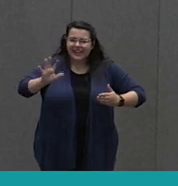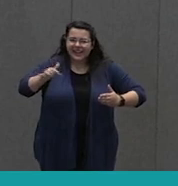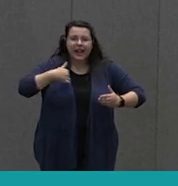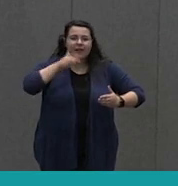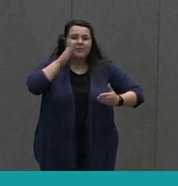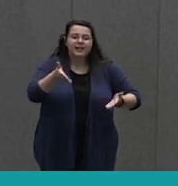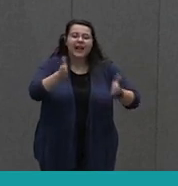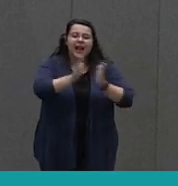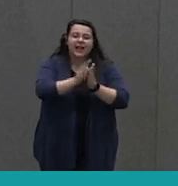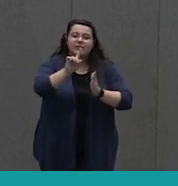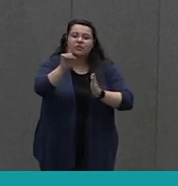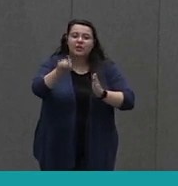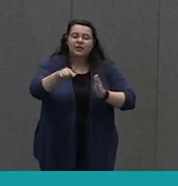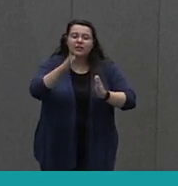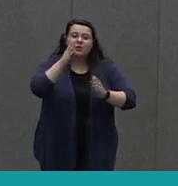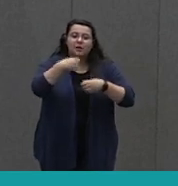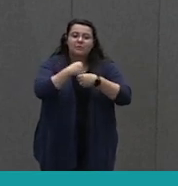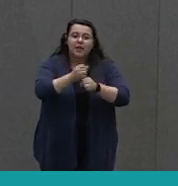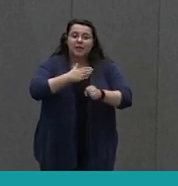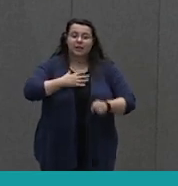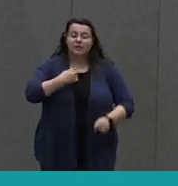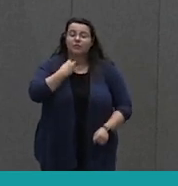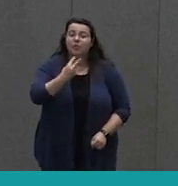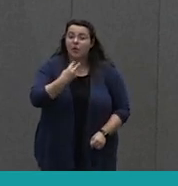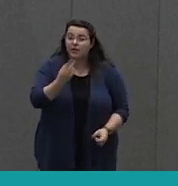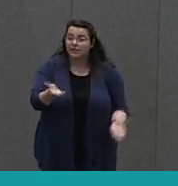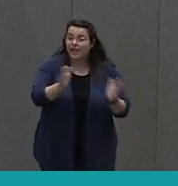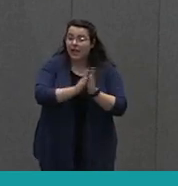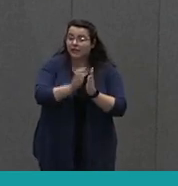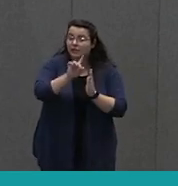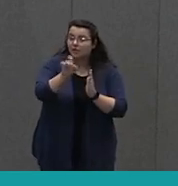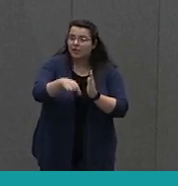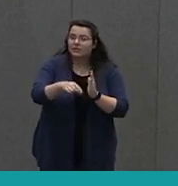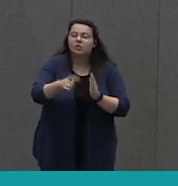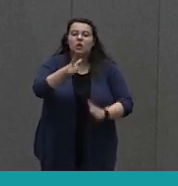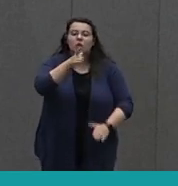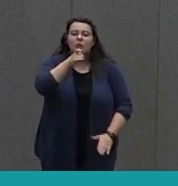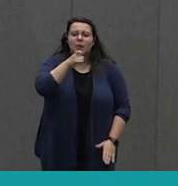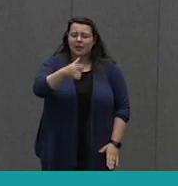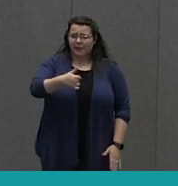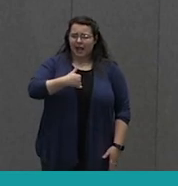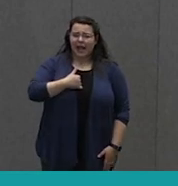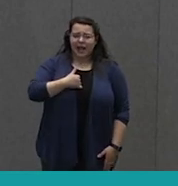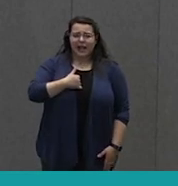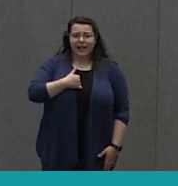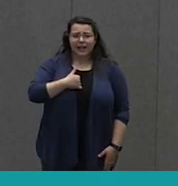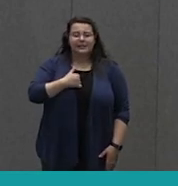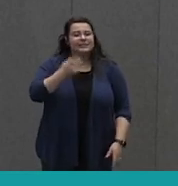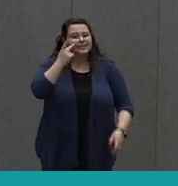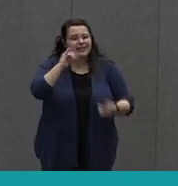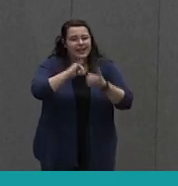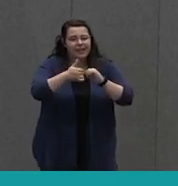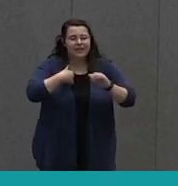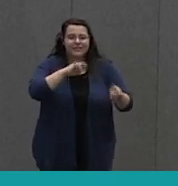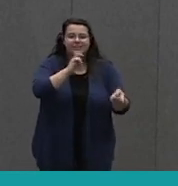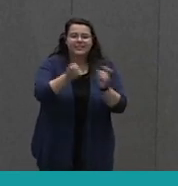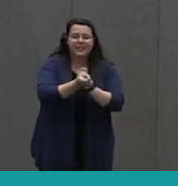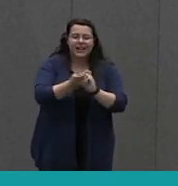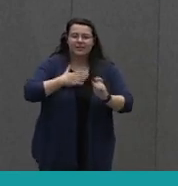I stink. And here is this garbage truck. And this is like the whole